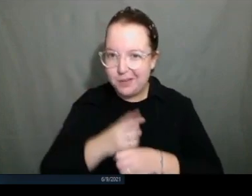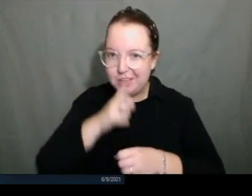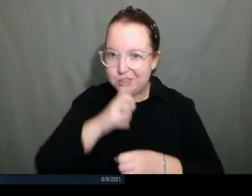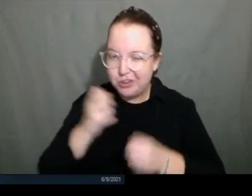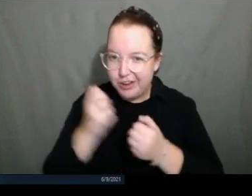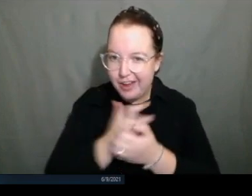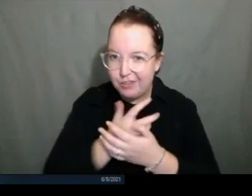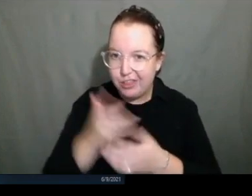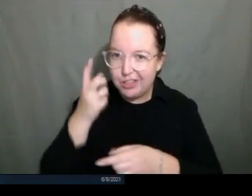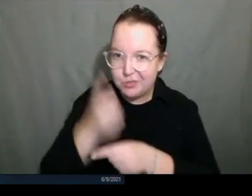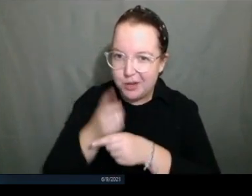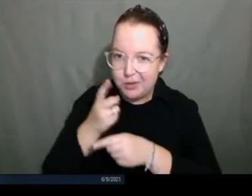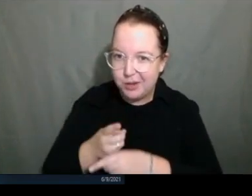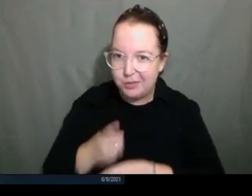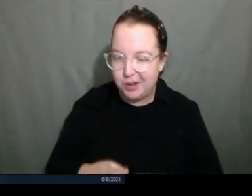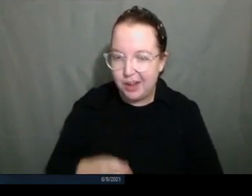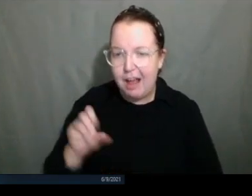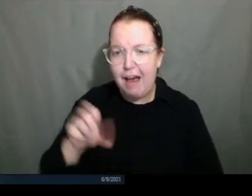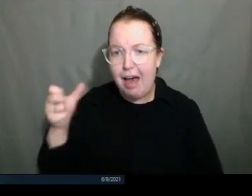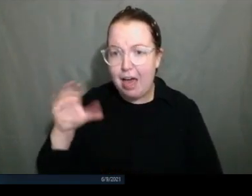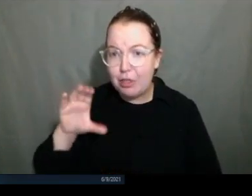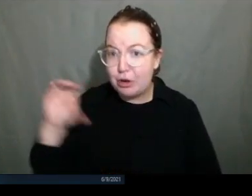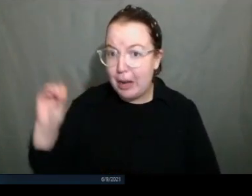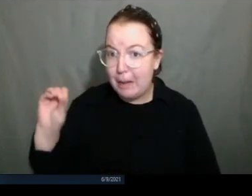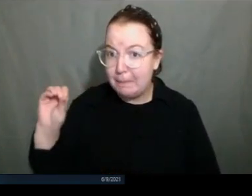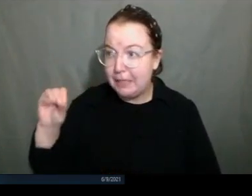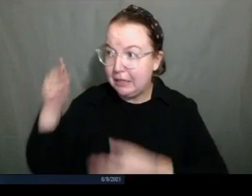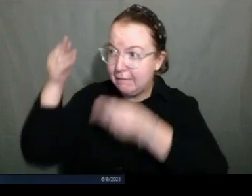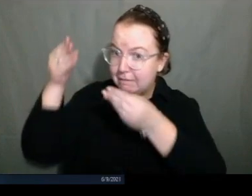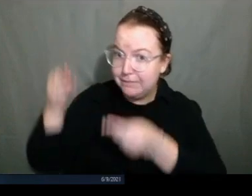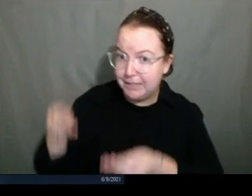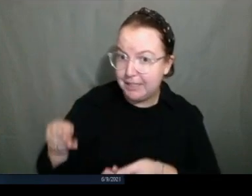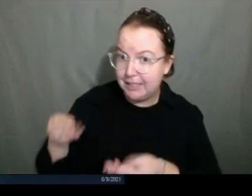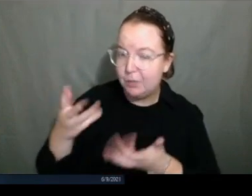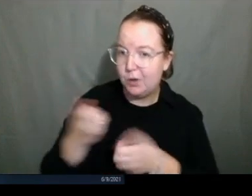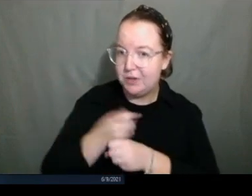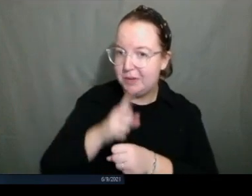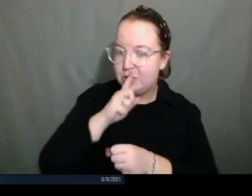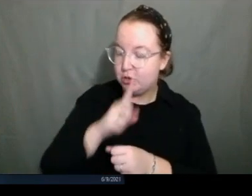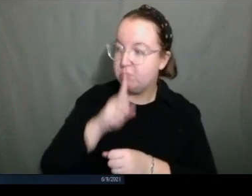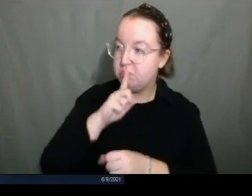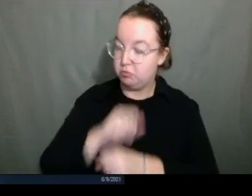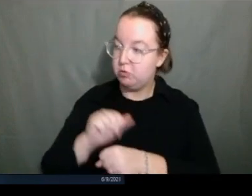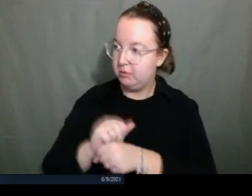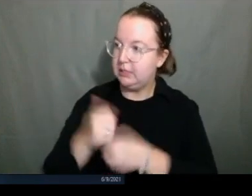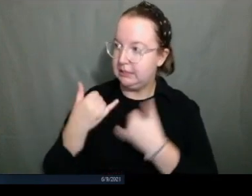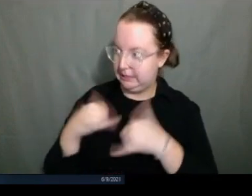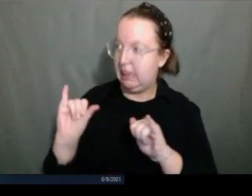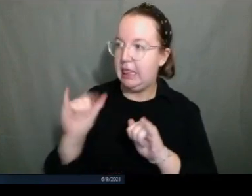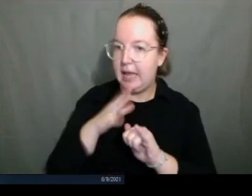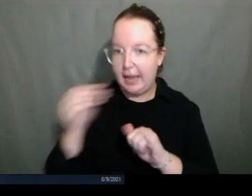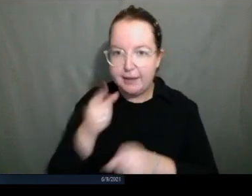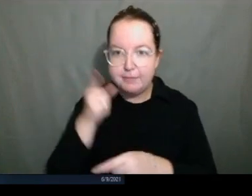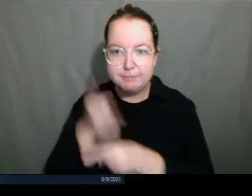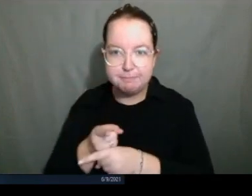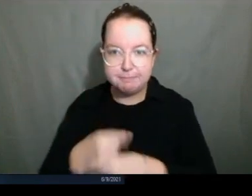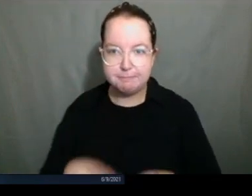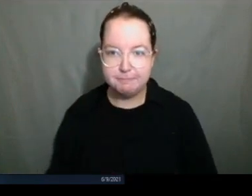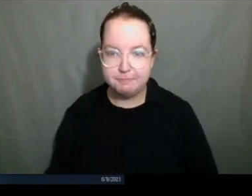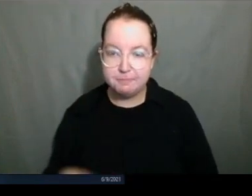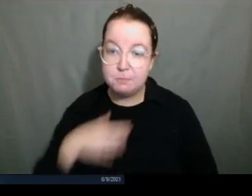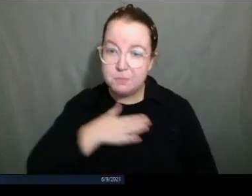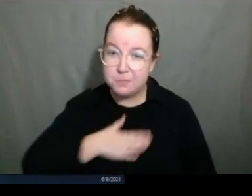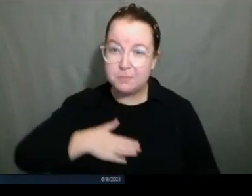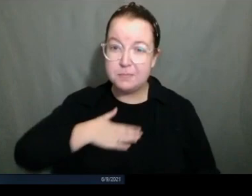over correctly from the current payroll system and that it's still up to date in the new system. So we are asking that